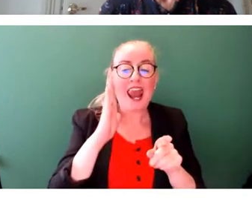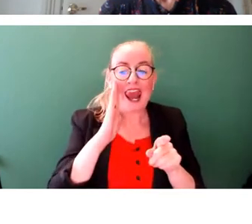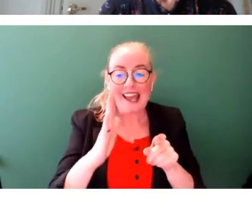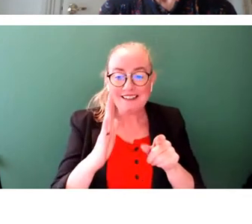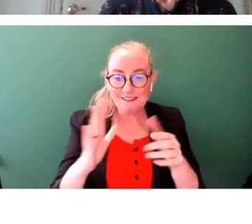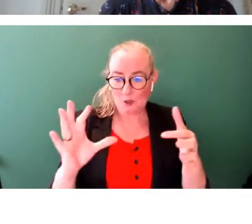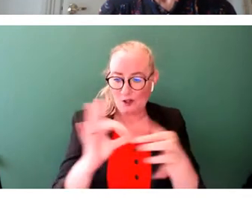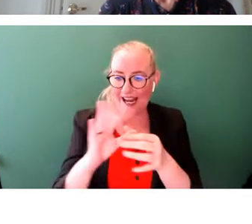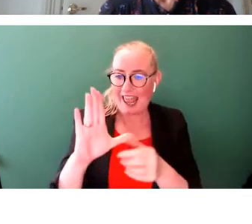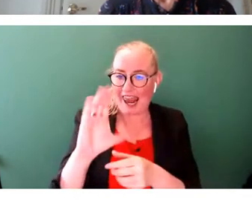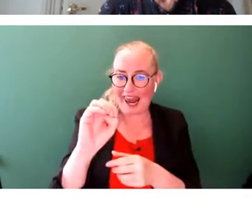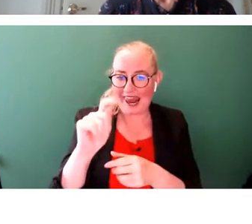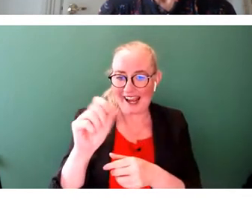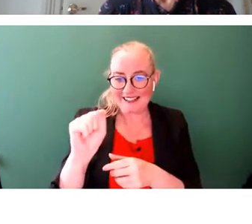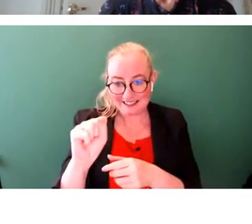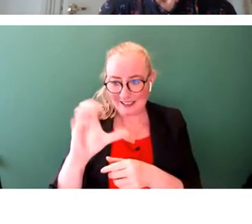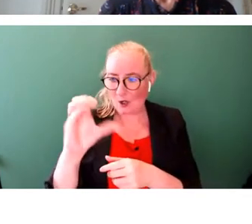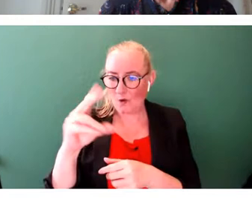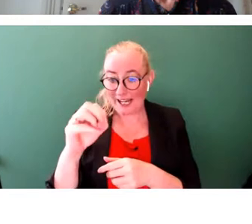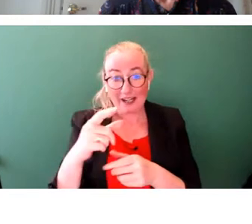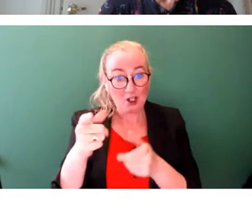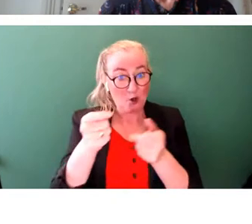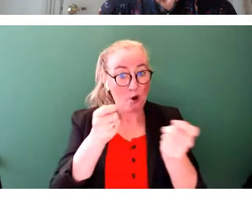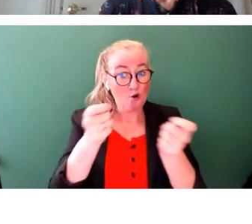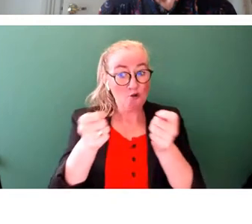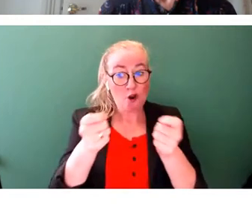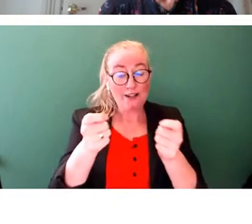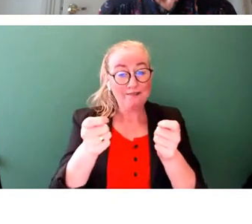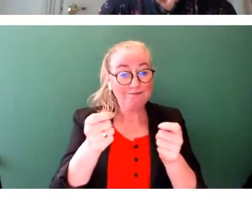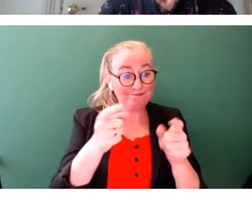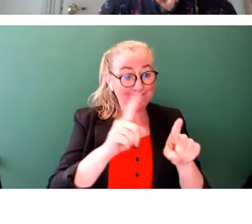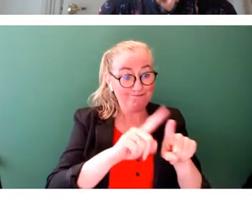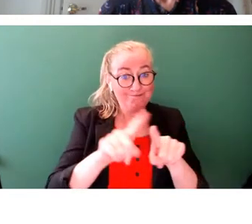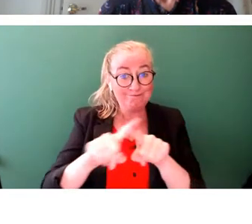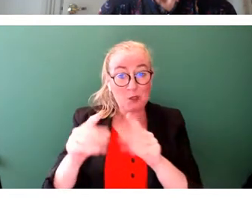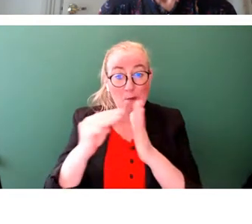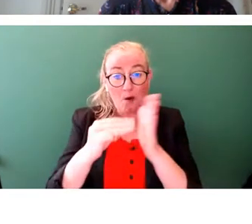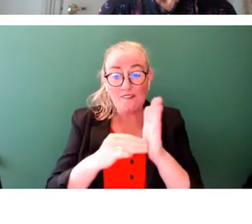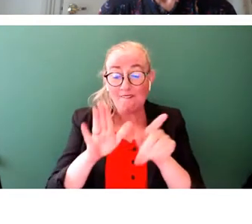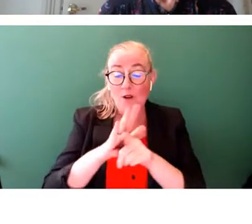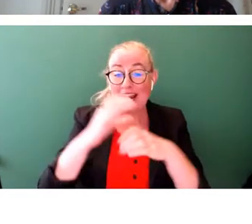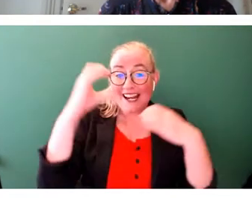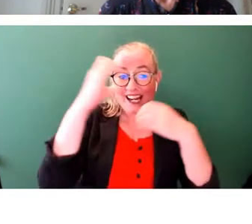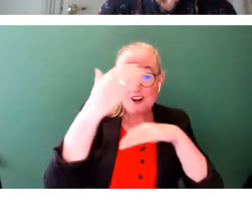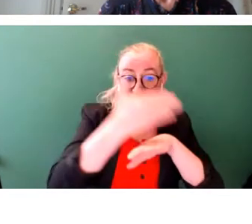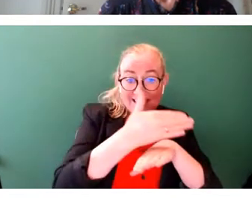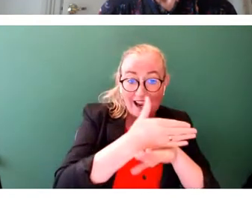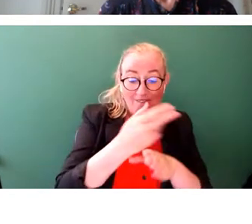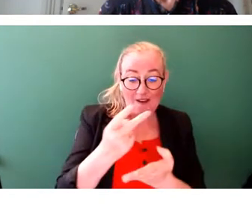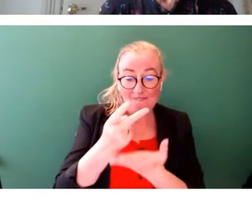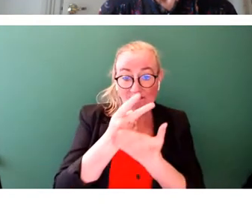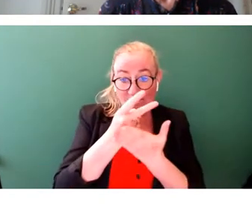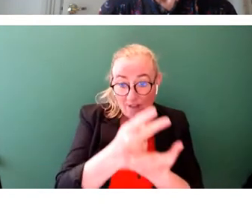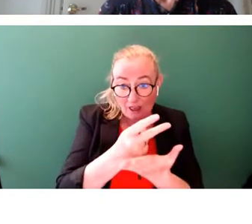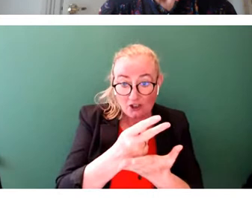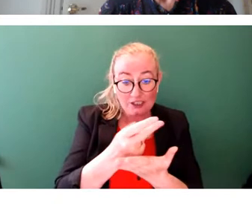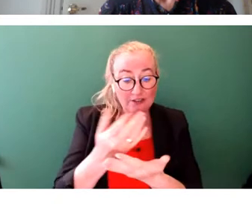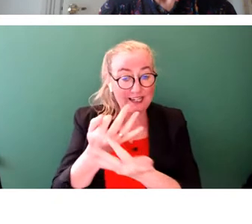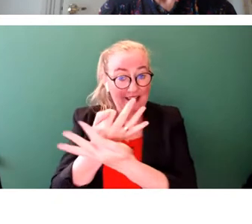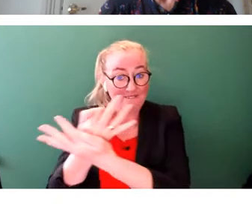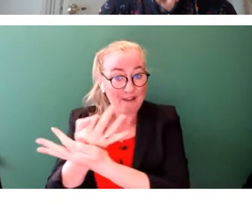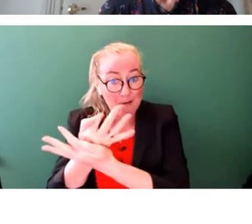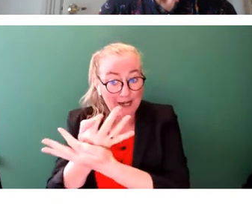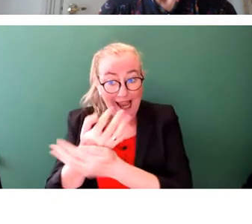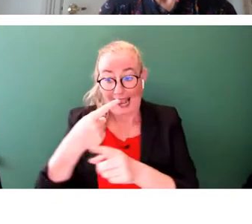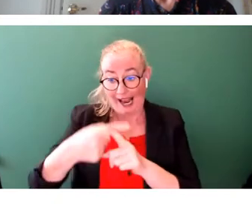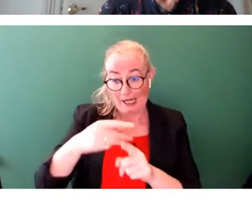basically running sessions for care staff, volunteers, families, and people with